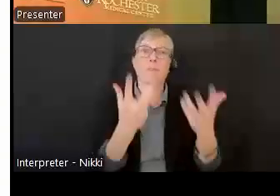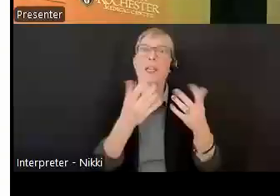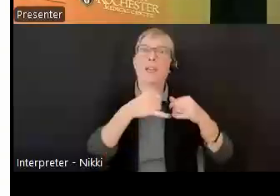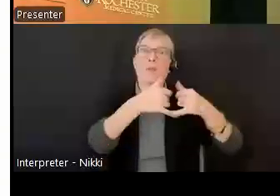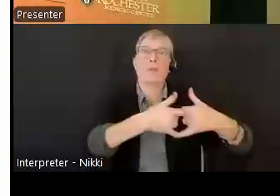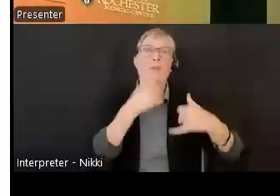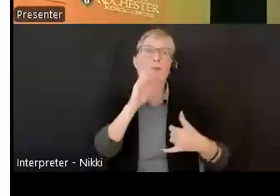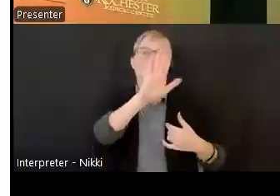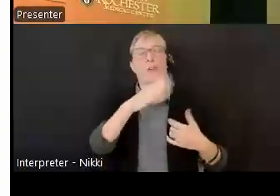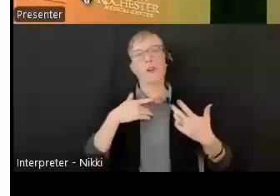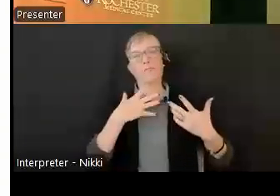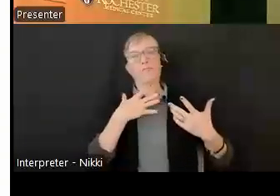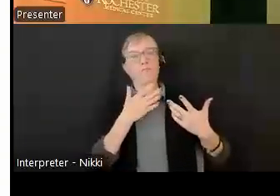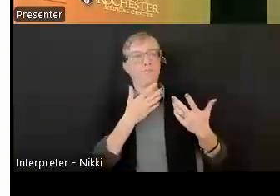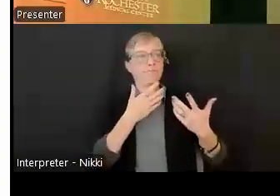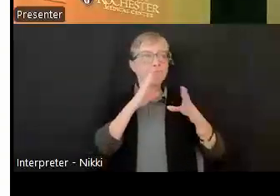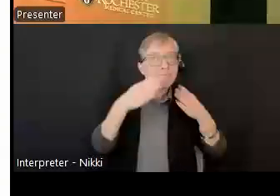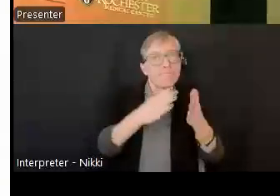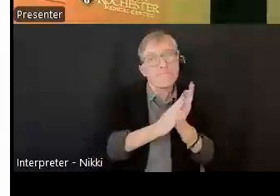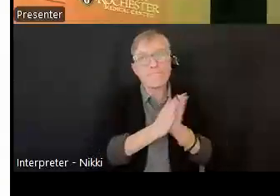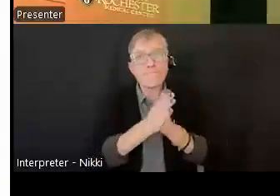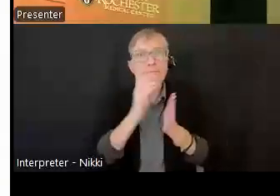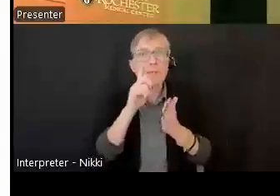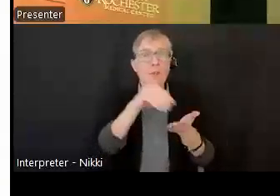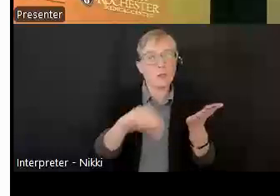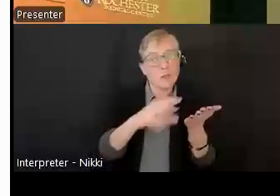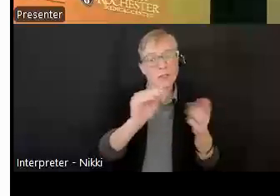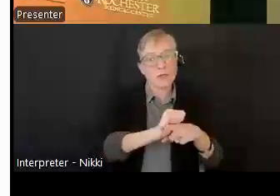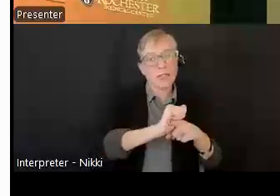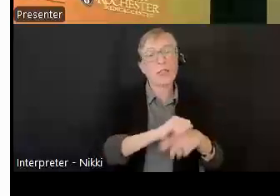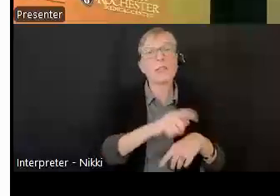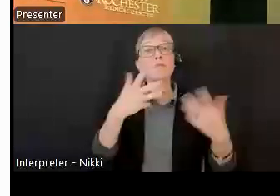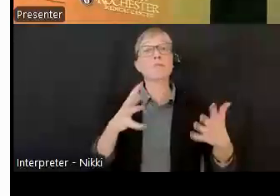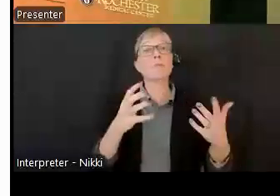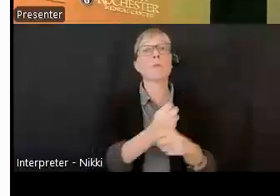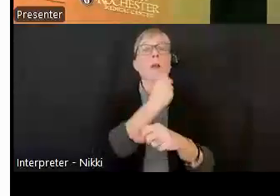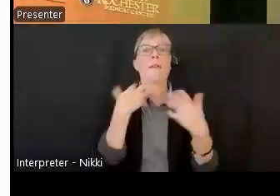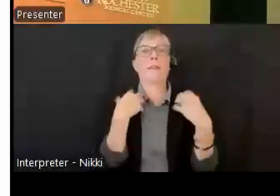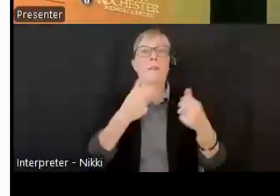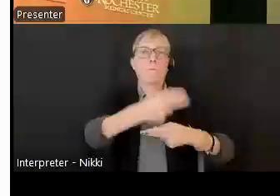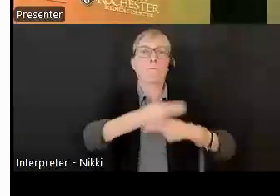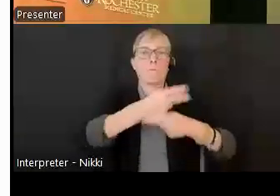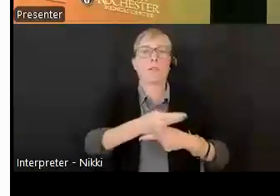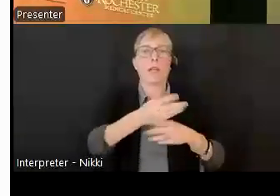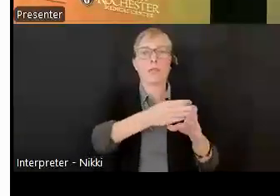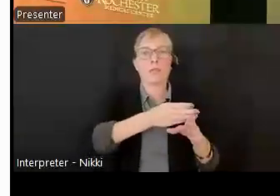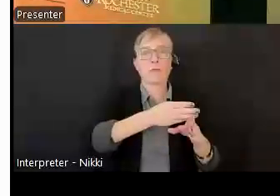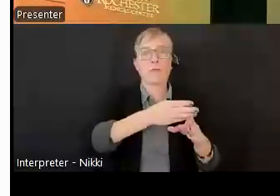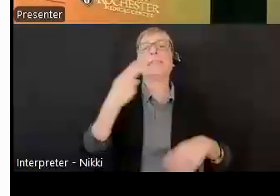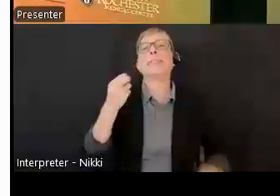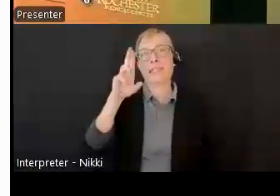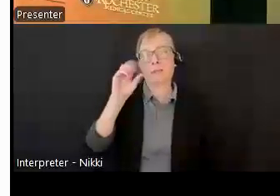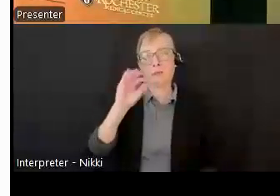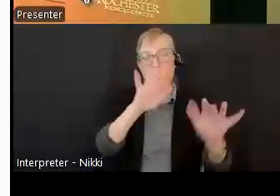mentoring students in training. She's also won the Healthcare Hero Award for her success in treating hard-to-reach patients in care.